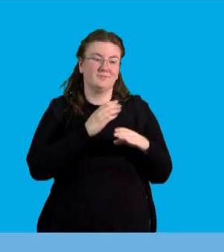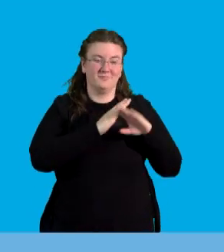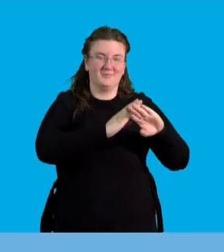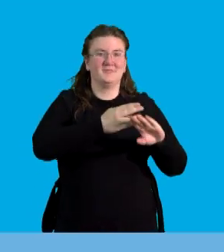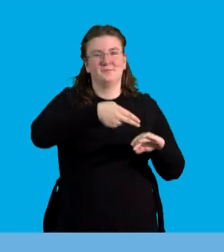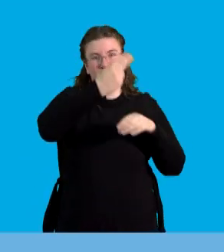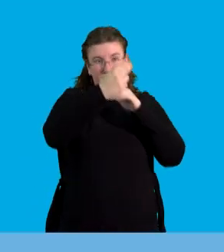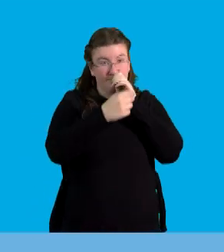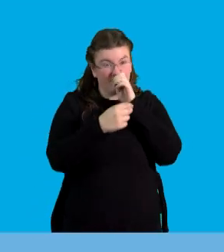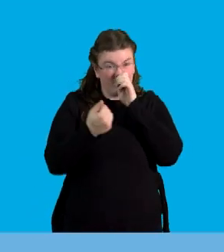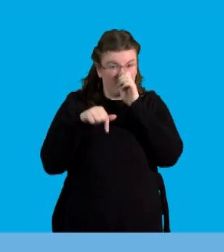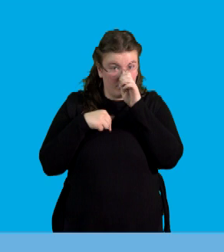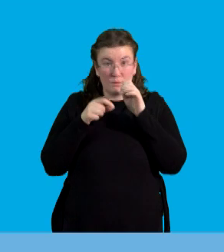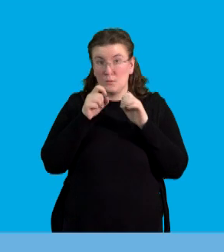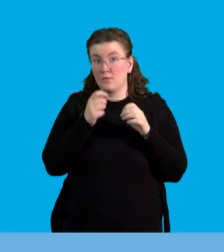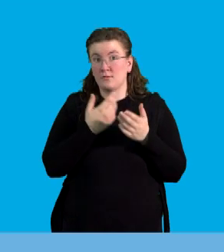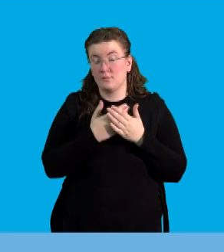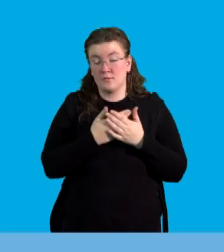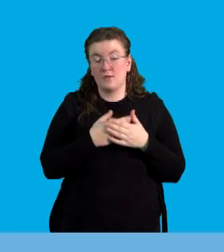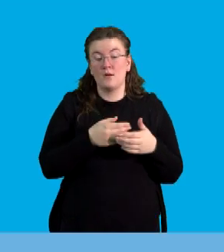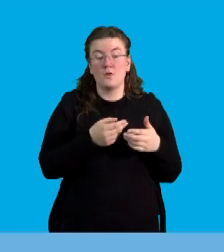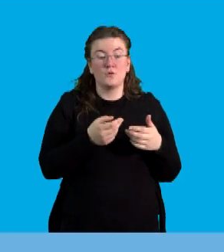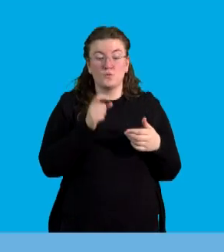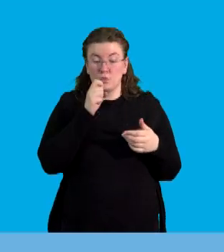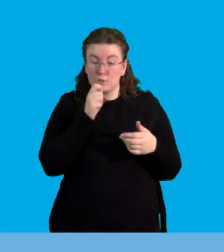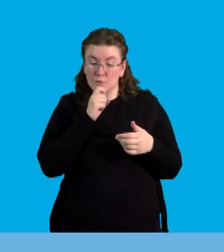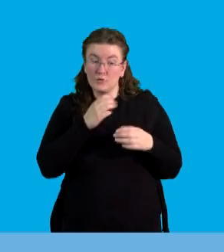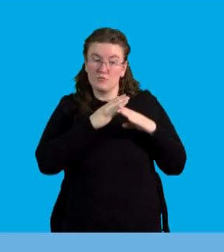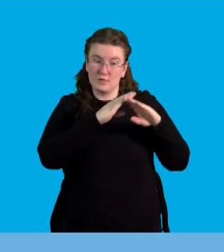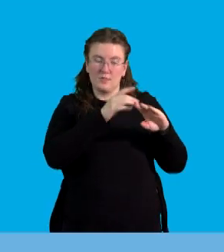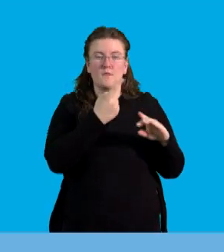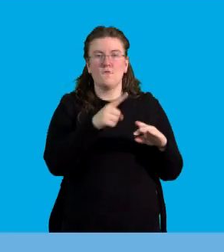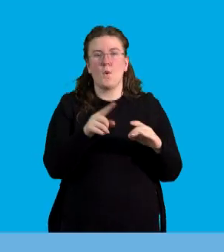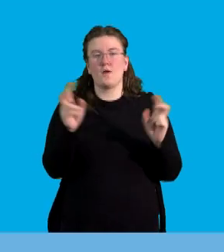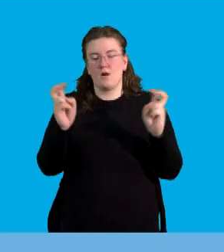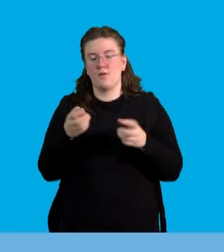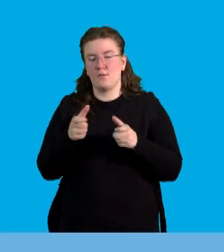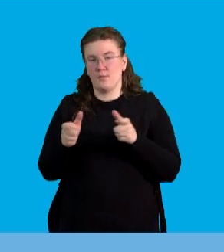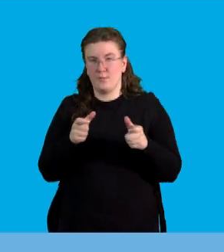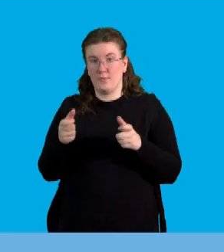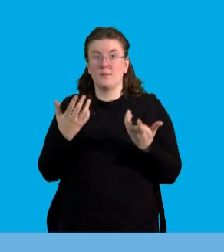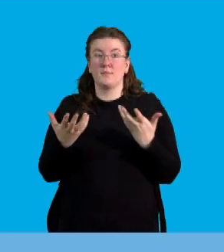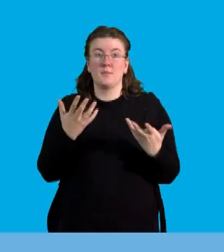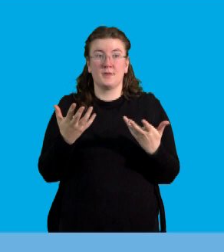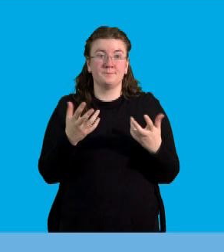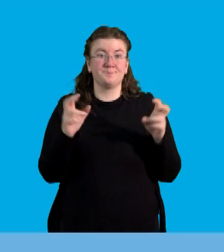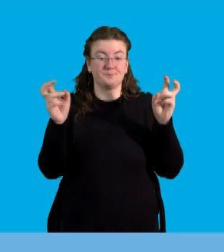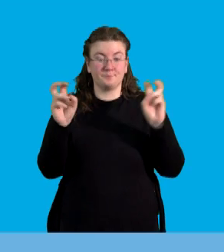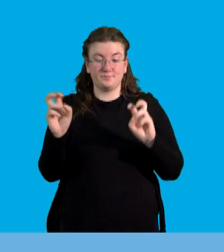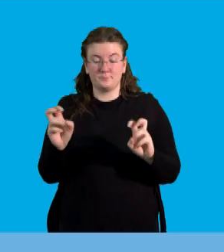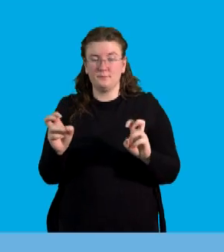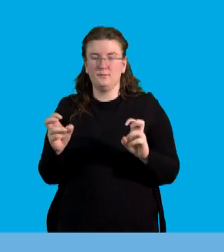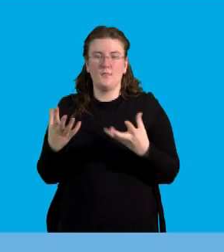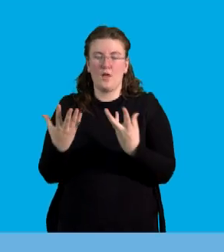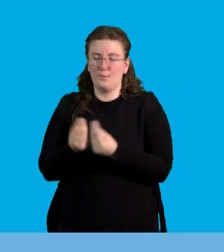we want to pass through on each resistor. So if the current that flows through an appliance is too strong,